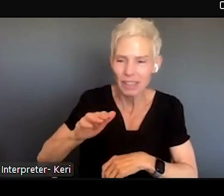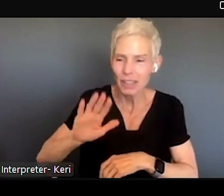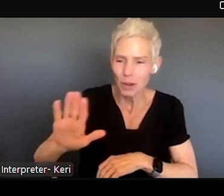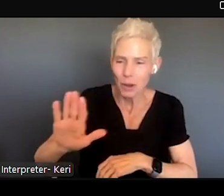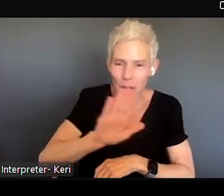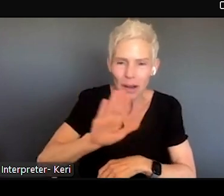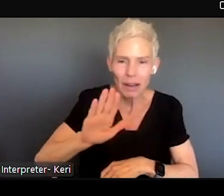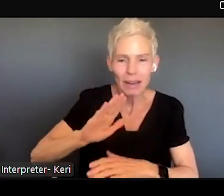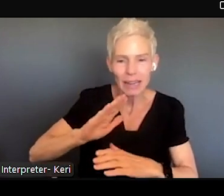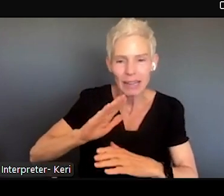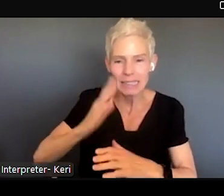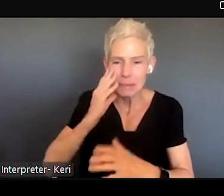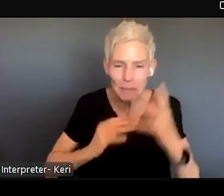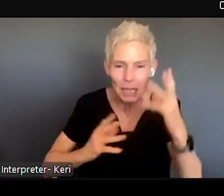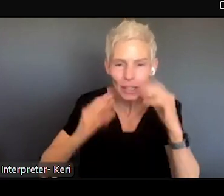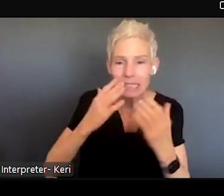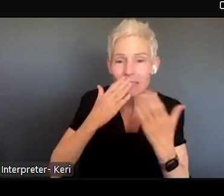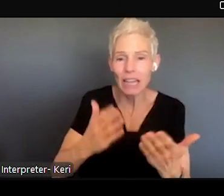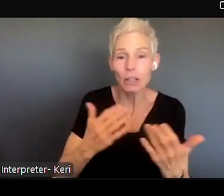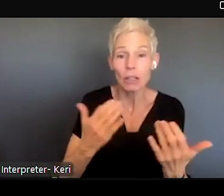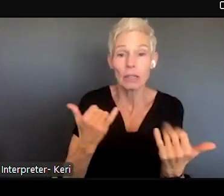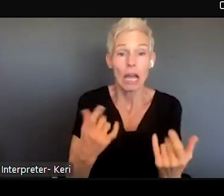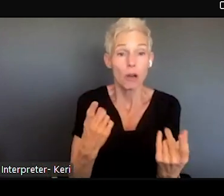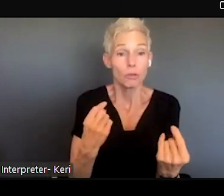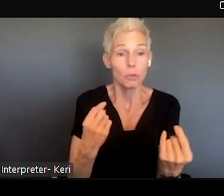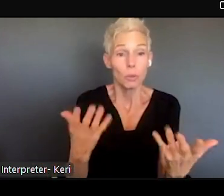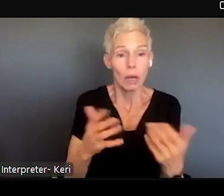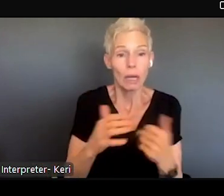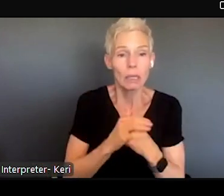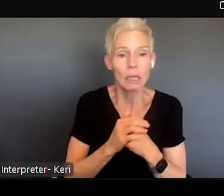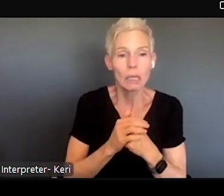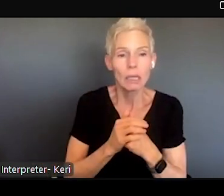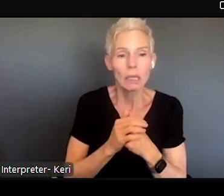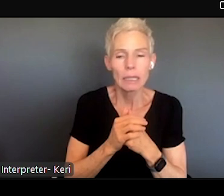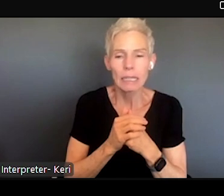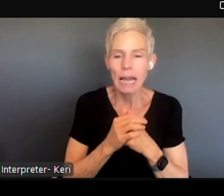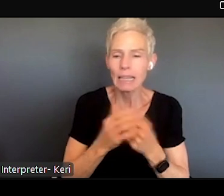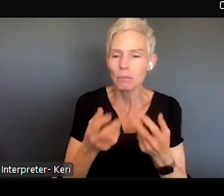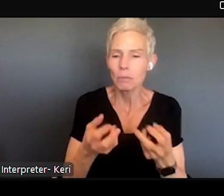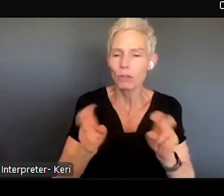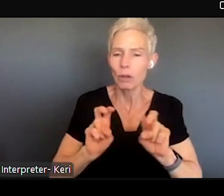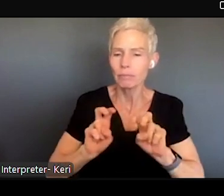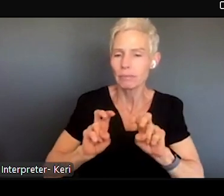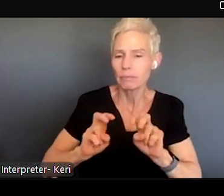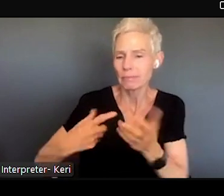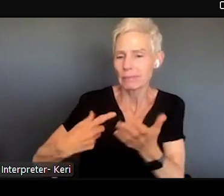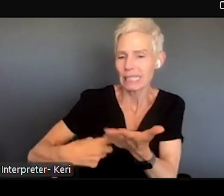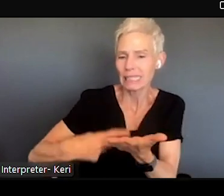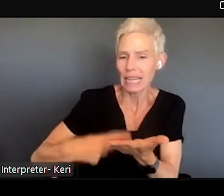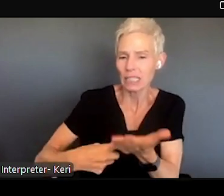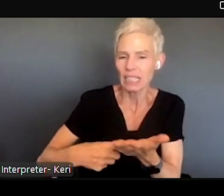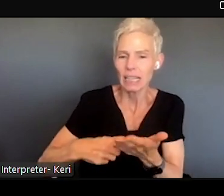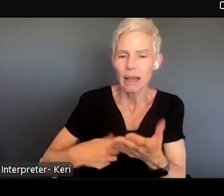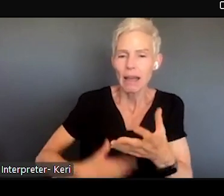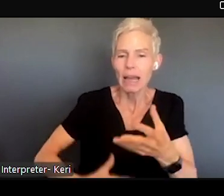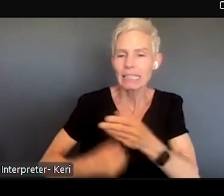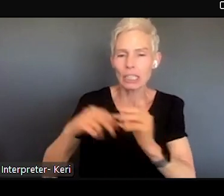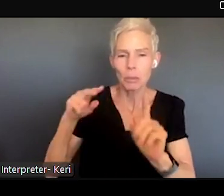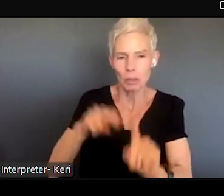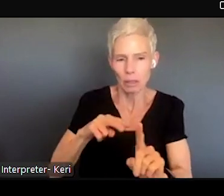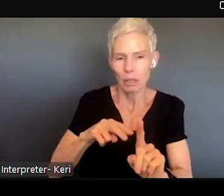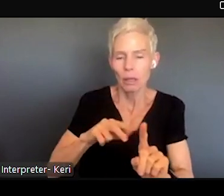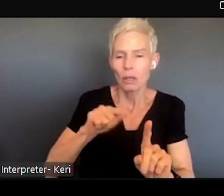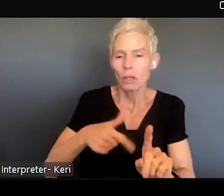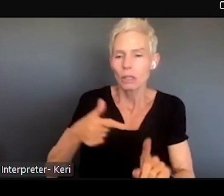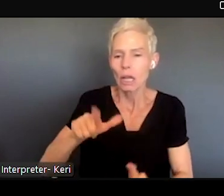experiences. We're now going to do the roundtable and get some additional perspective. Let's go to Lori Nichols,